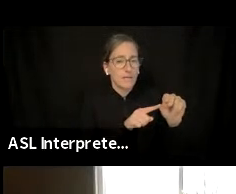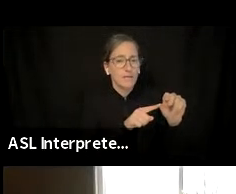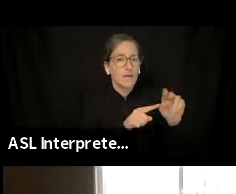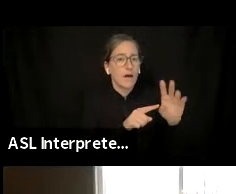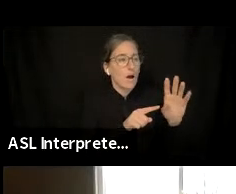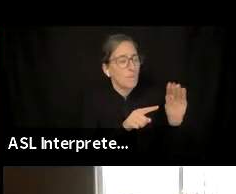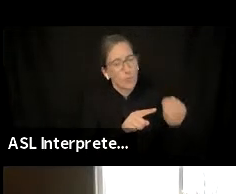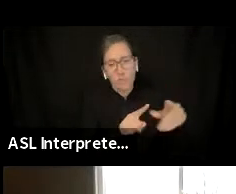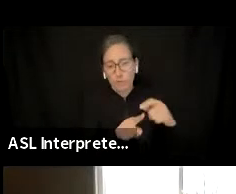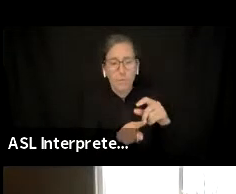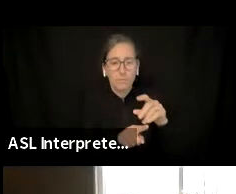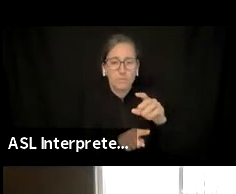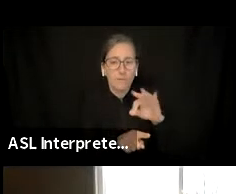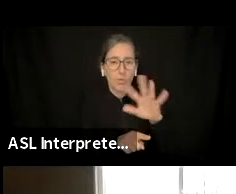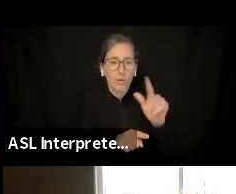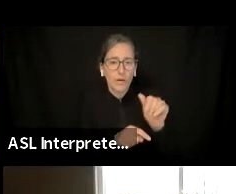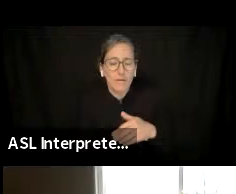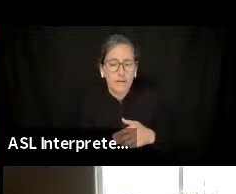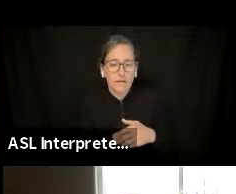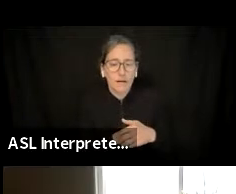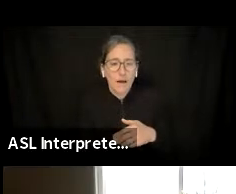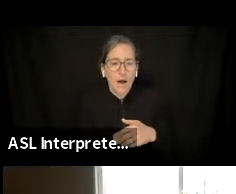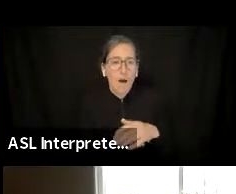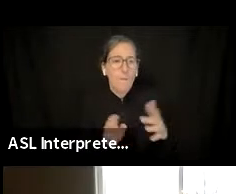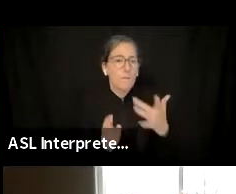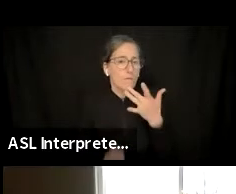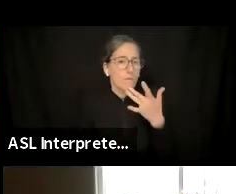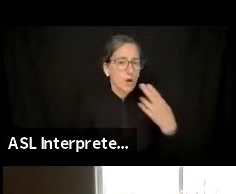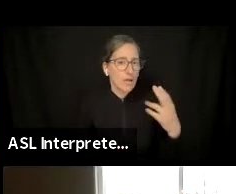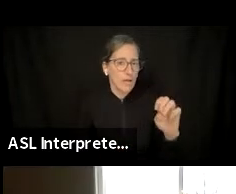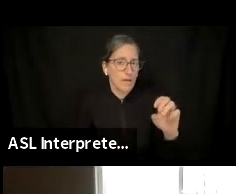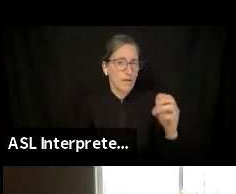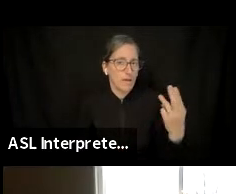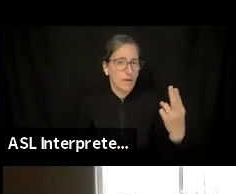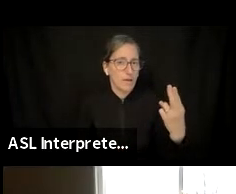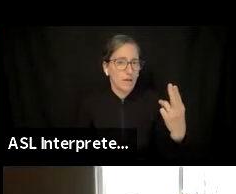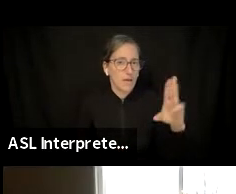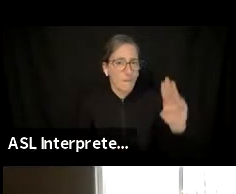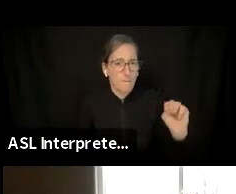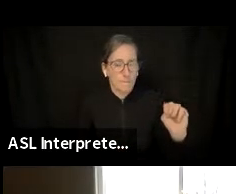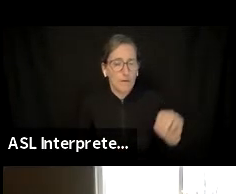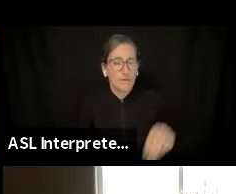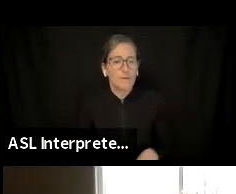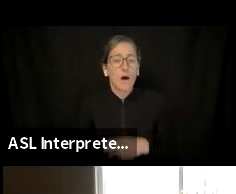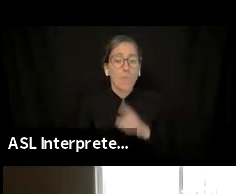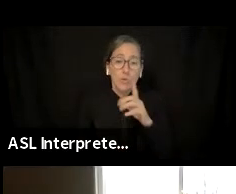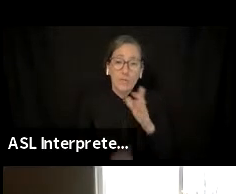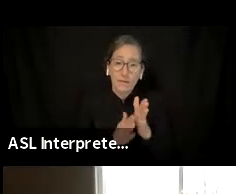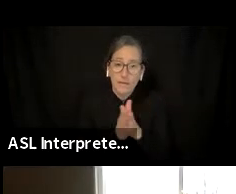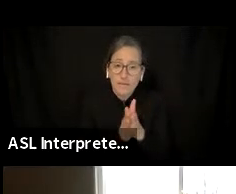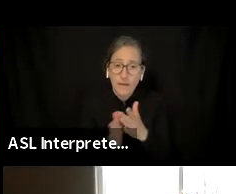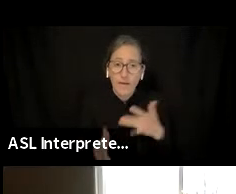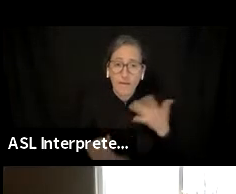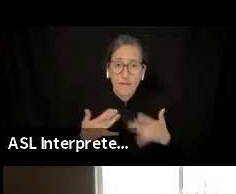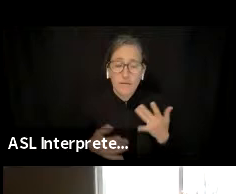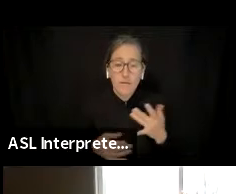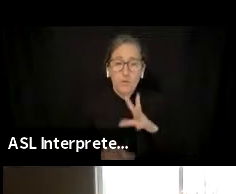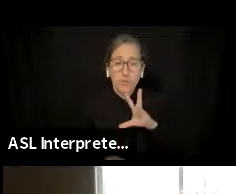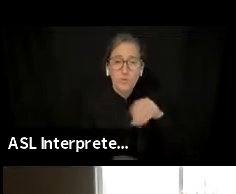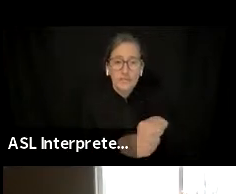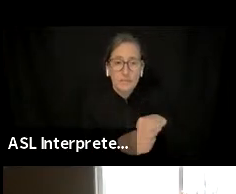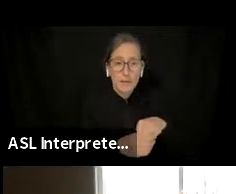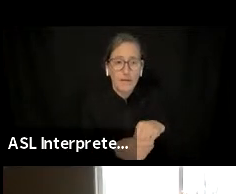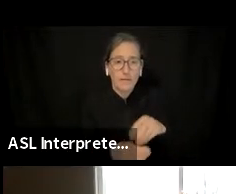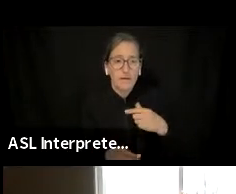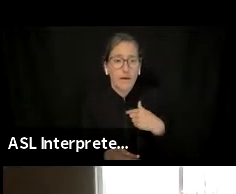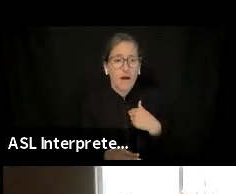And I identify with he, him. And I am just really, really excited actually to participate in this. I've been driving and